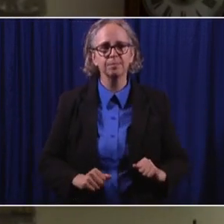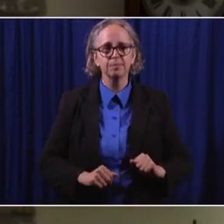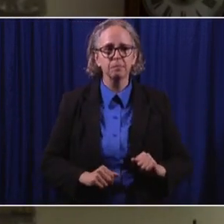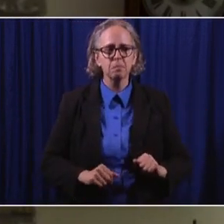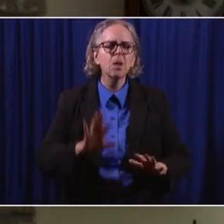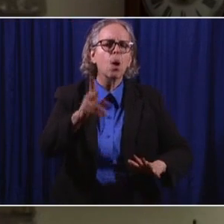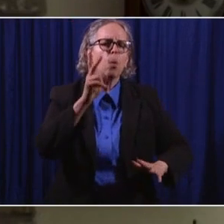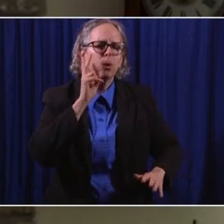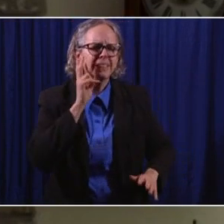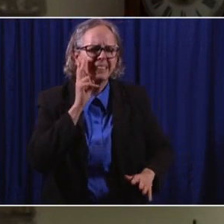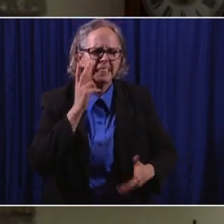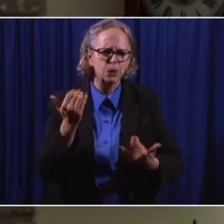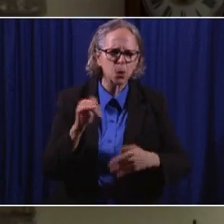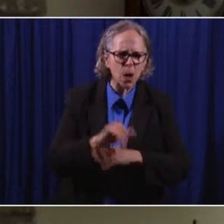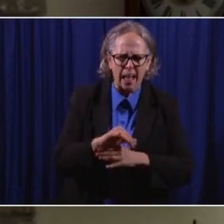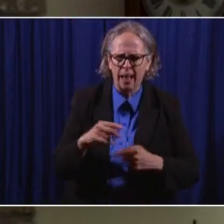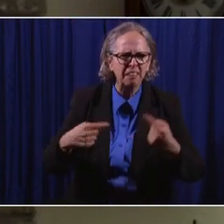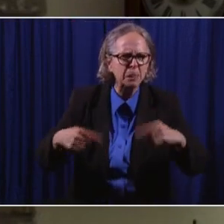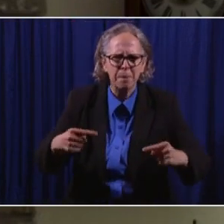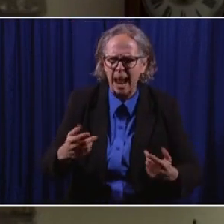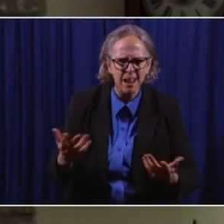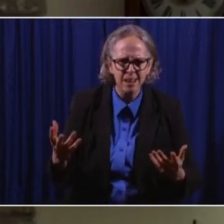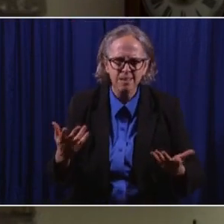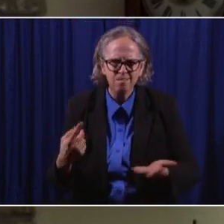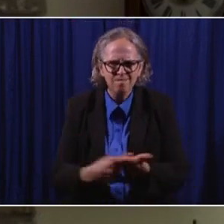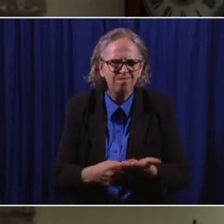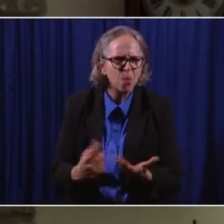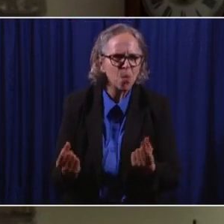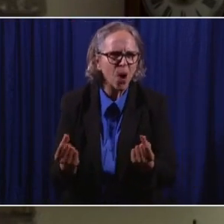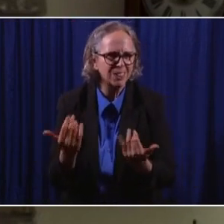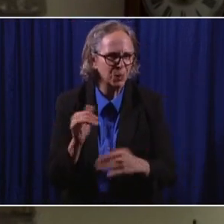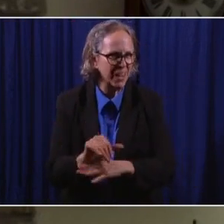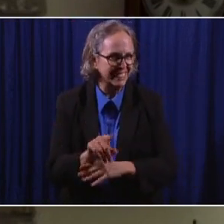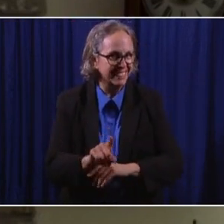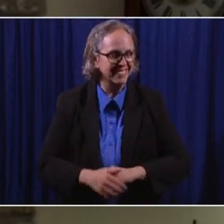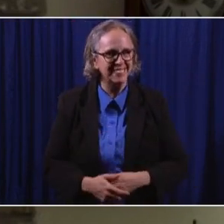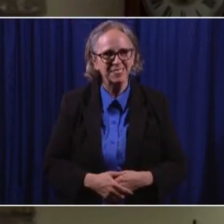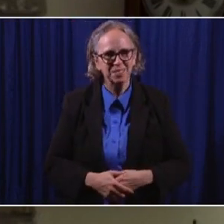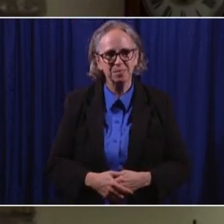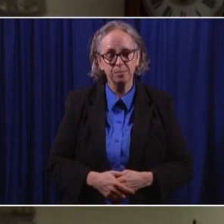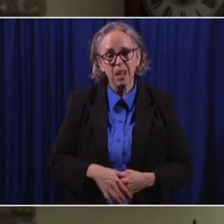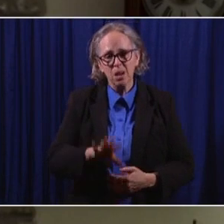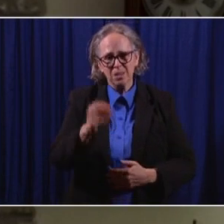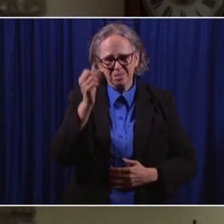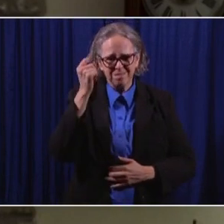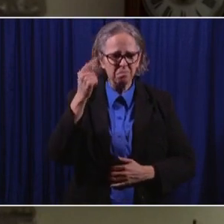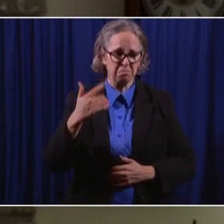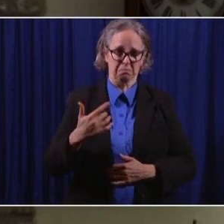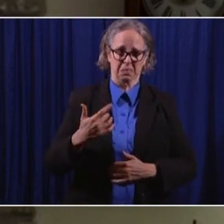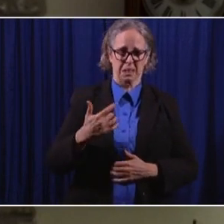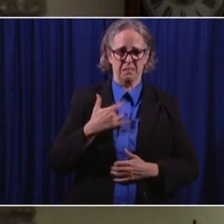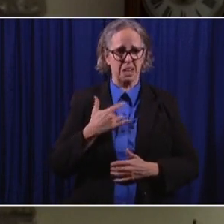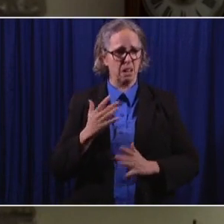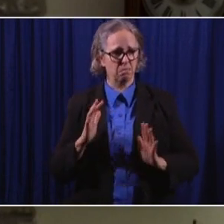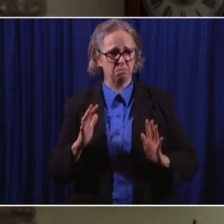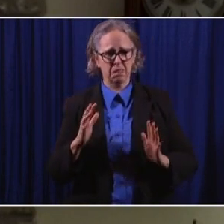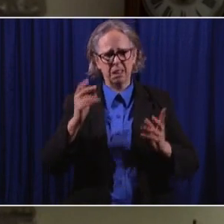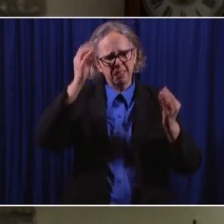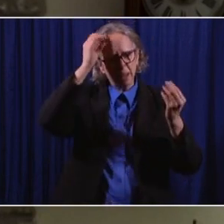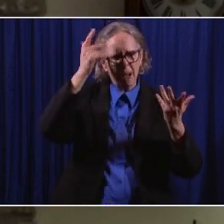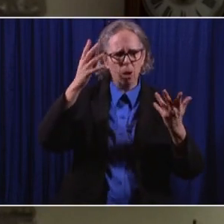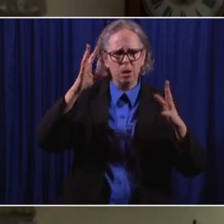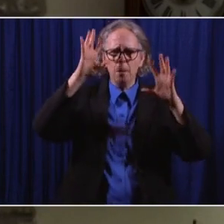if you look at what the president has done, a major commitment,